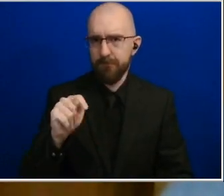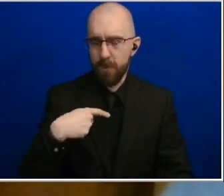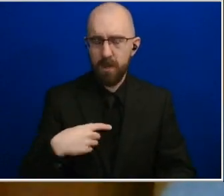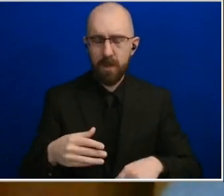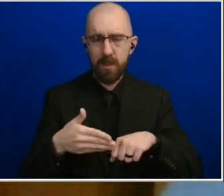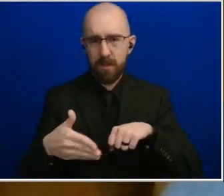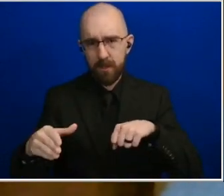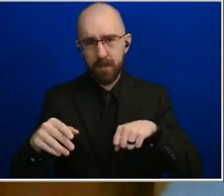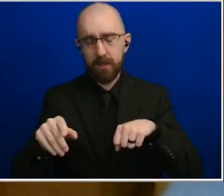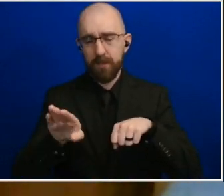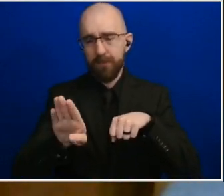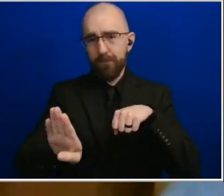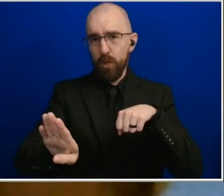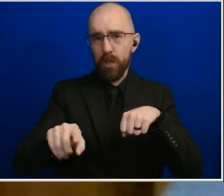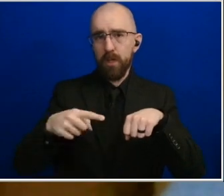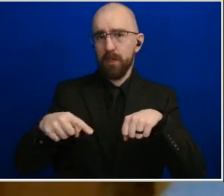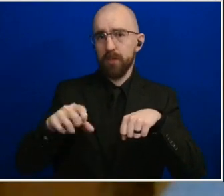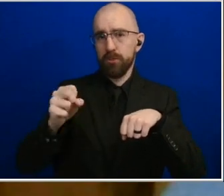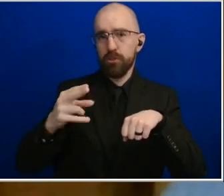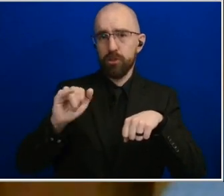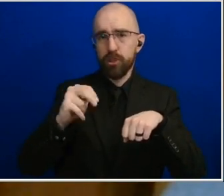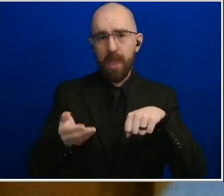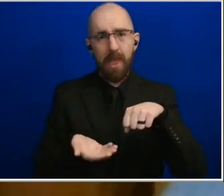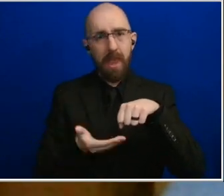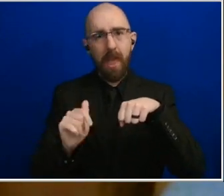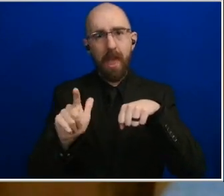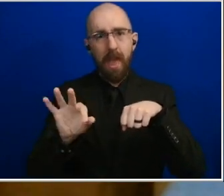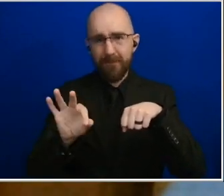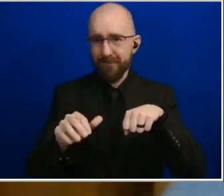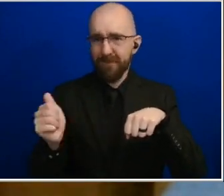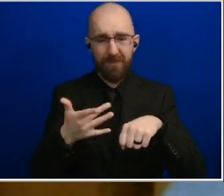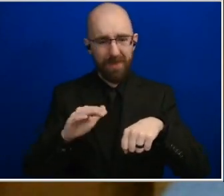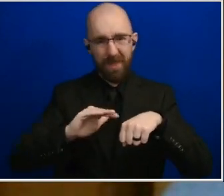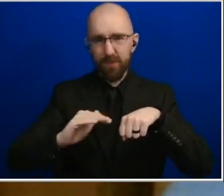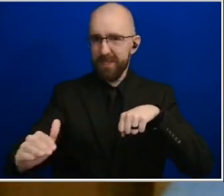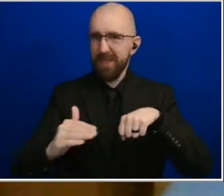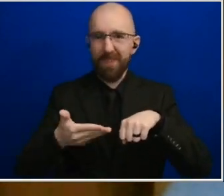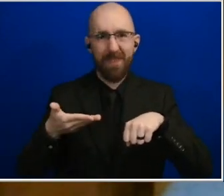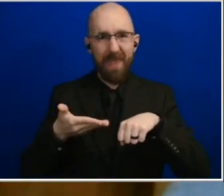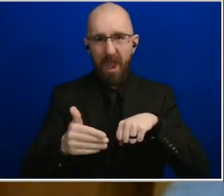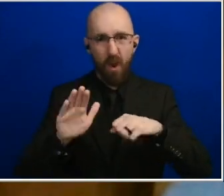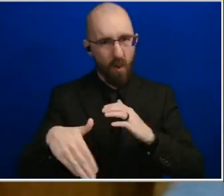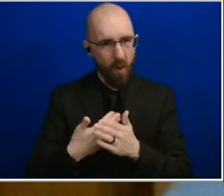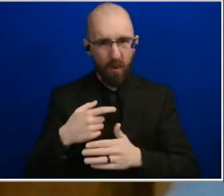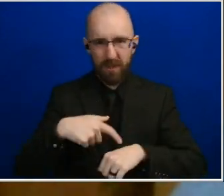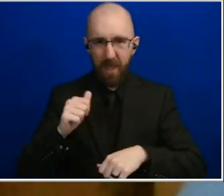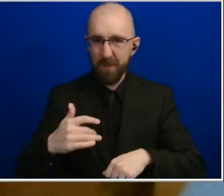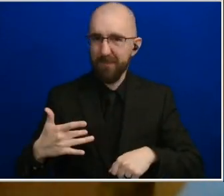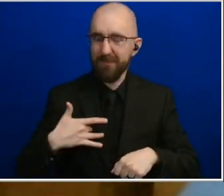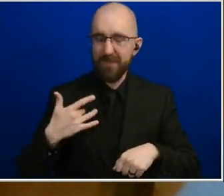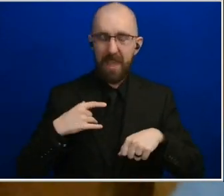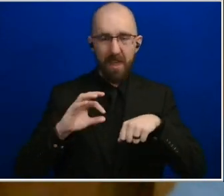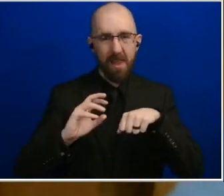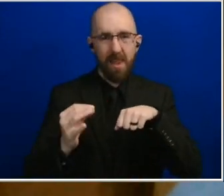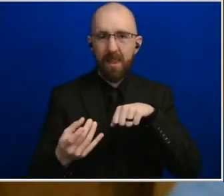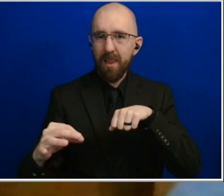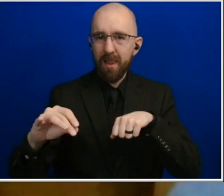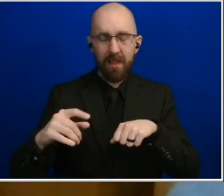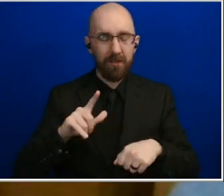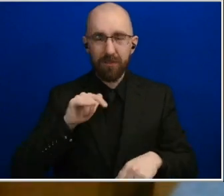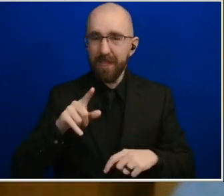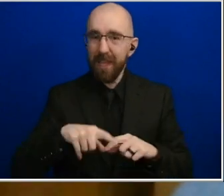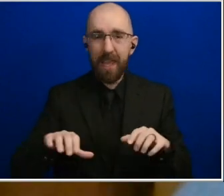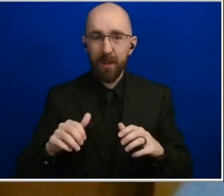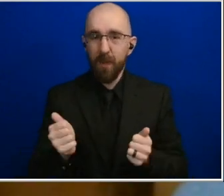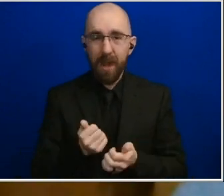and calf muscle and everything was still there. It just all the time you could feel it and nothing really you could do about it. I've tried